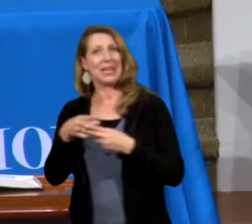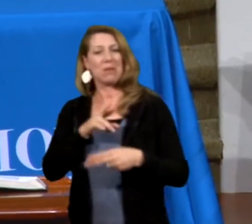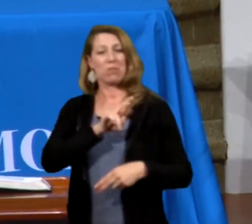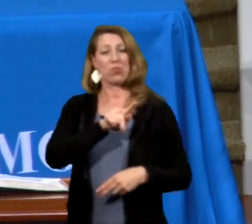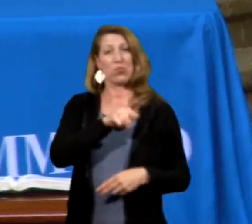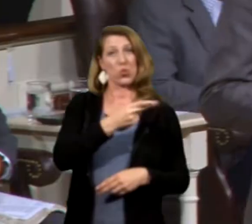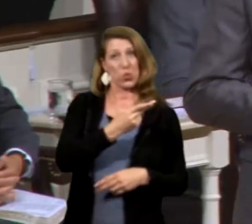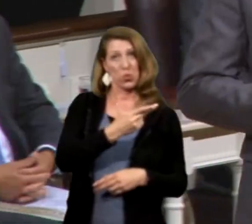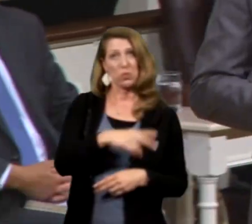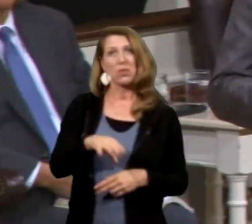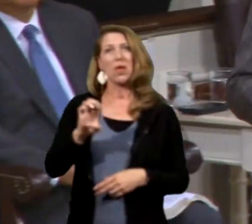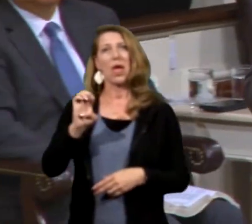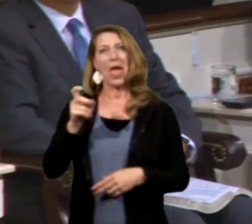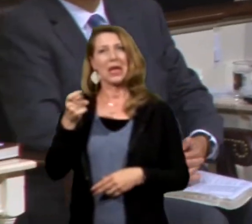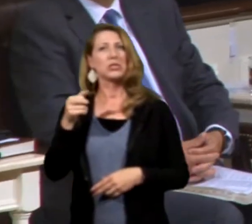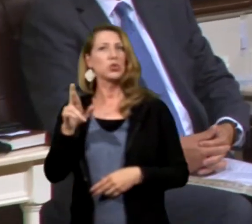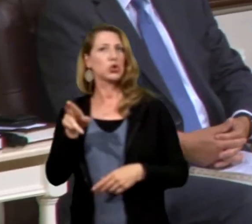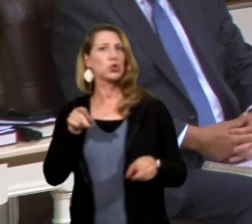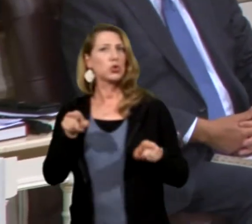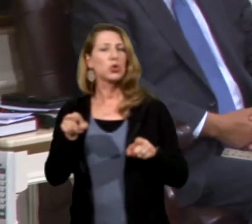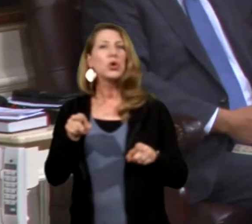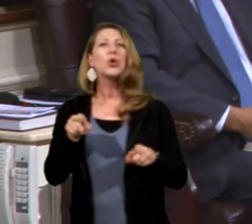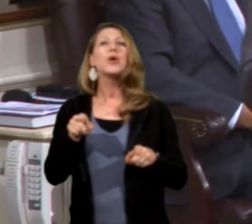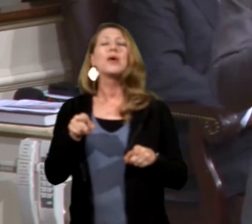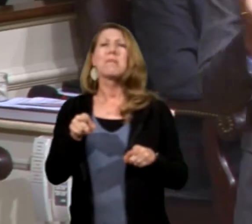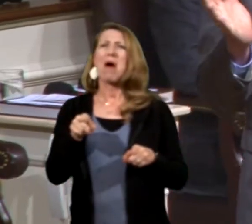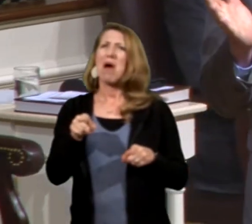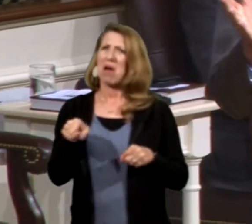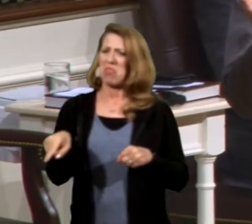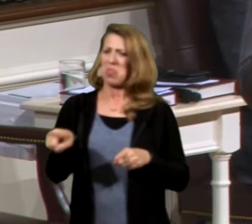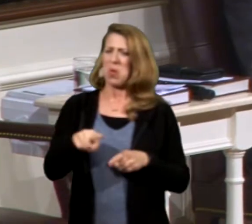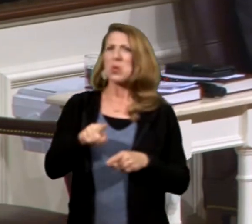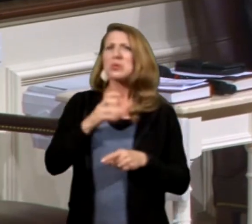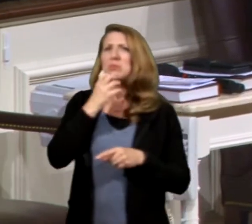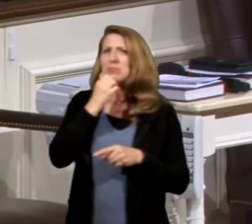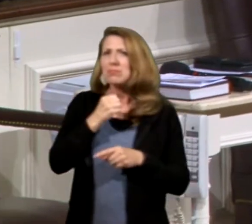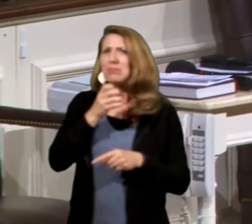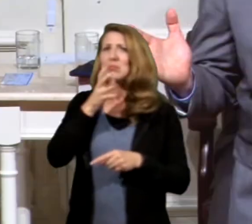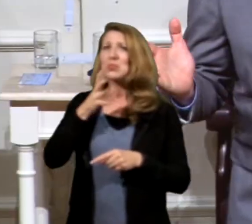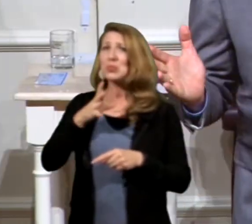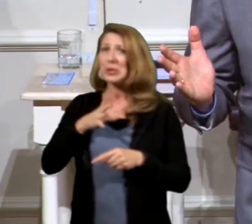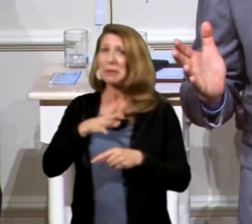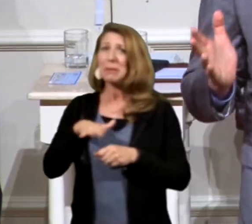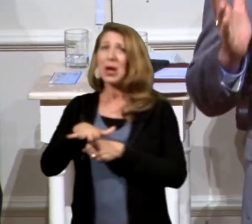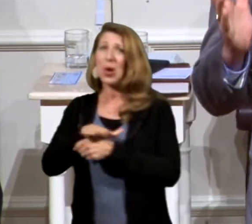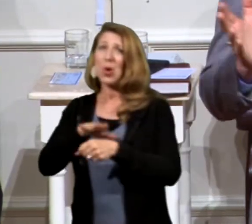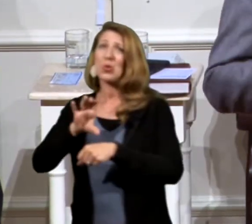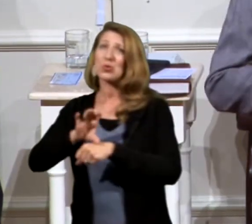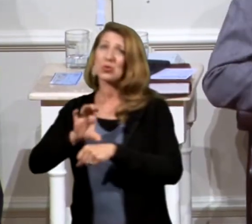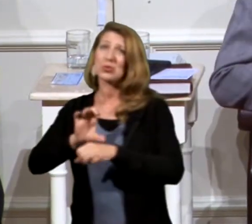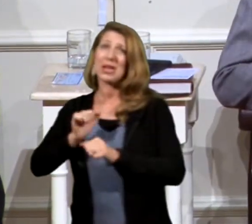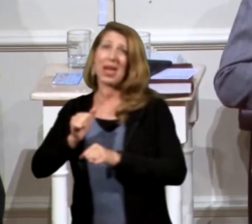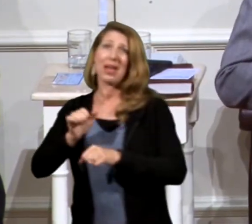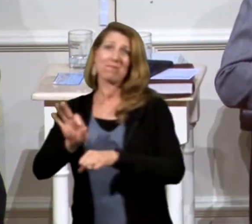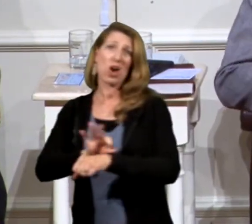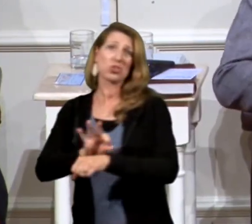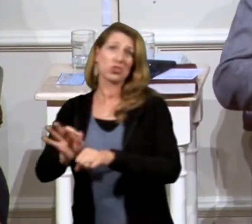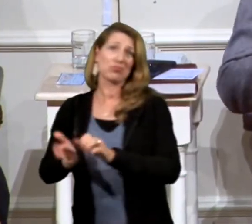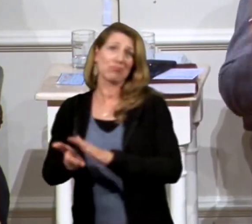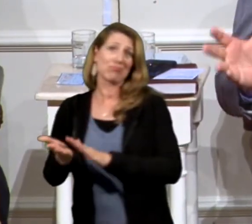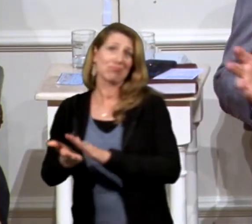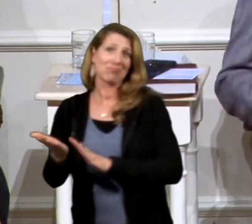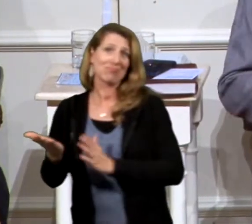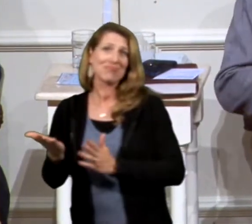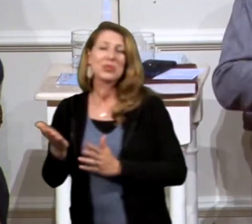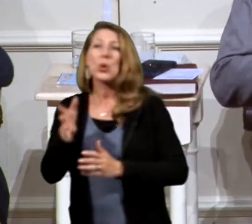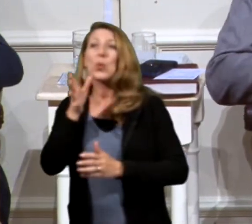Esther. But boy, it's on the backs of precious ladies that the local church is functioning. Ladies who